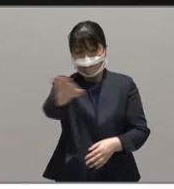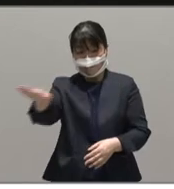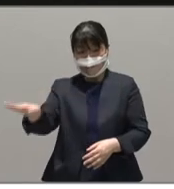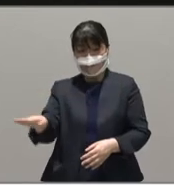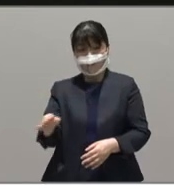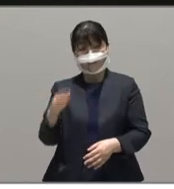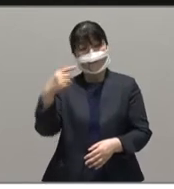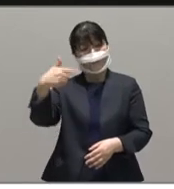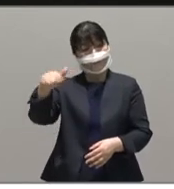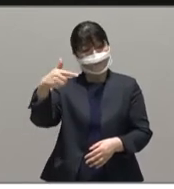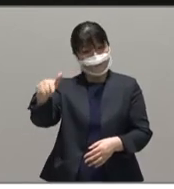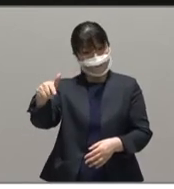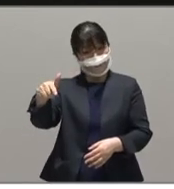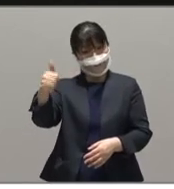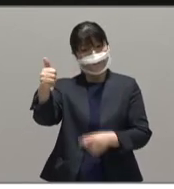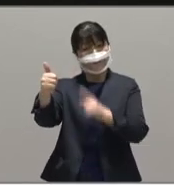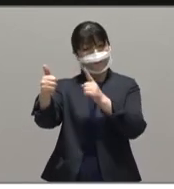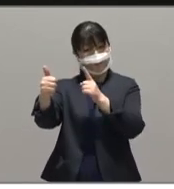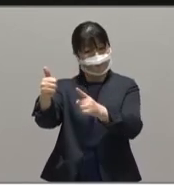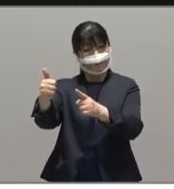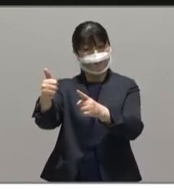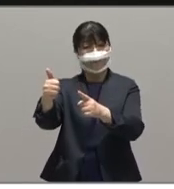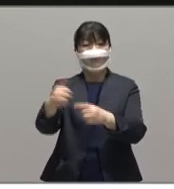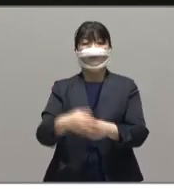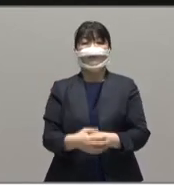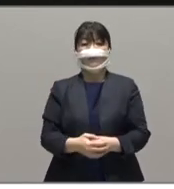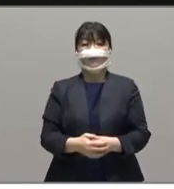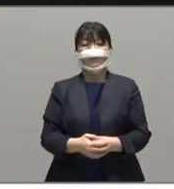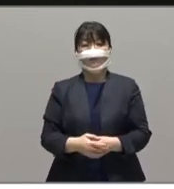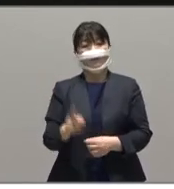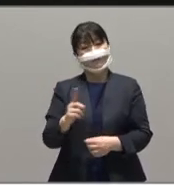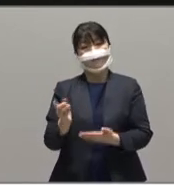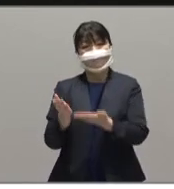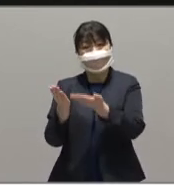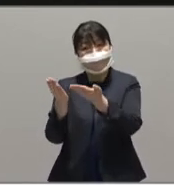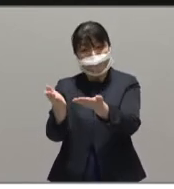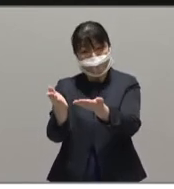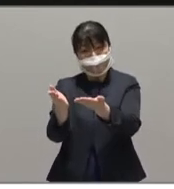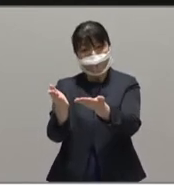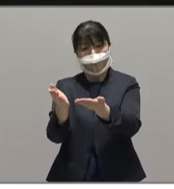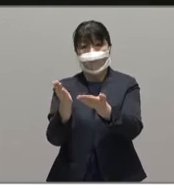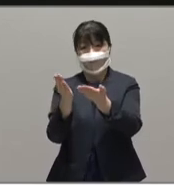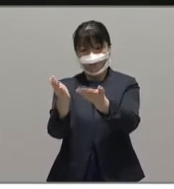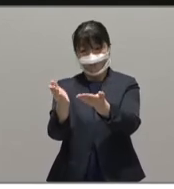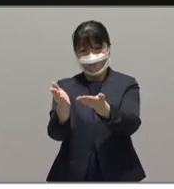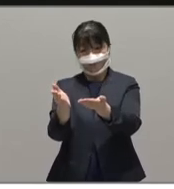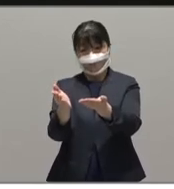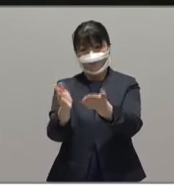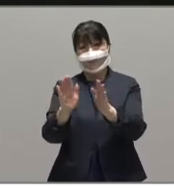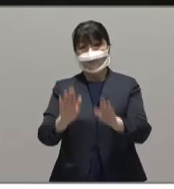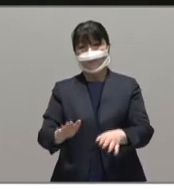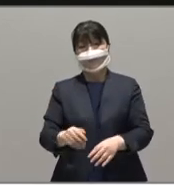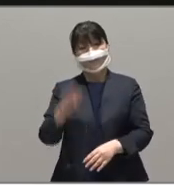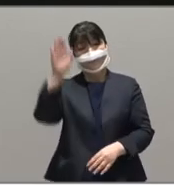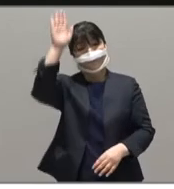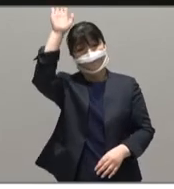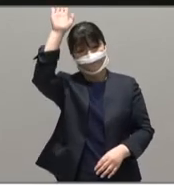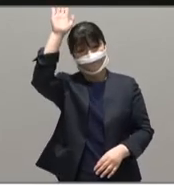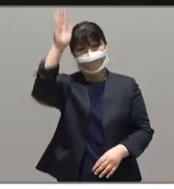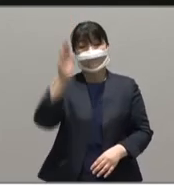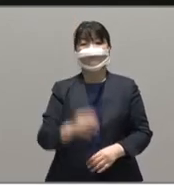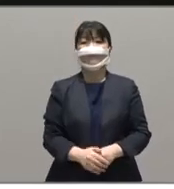management was excellent. Thank you very much. So this is an valuable opportunity. I'd like to open the floor so that